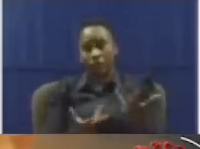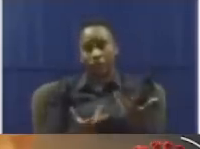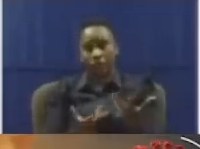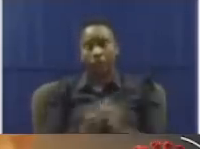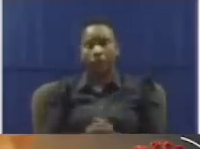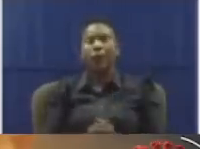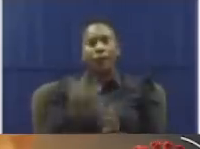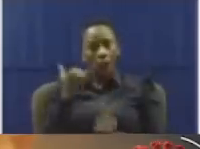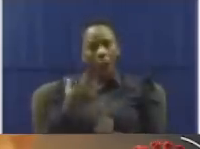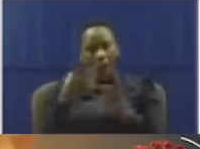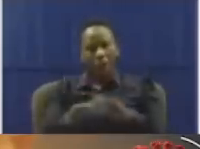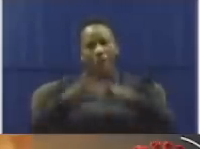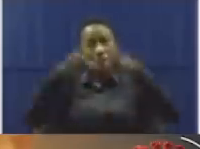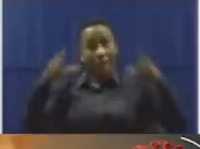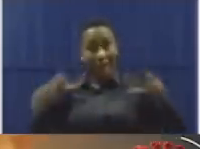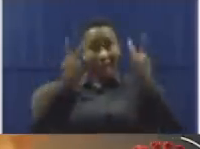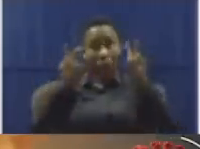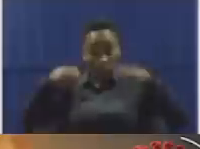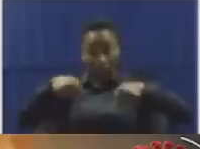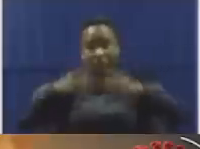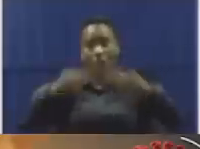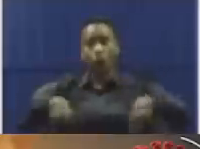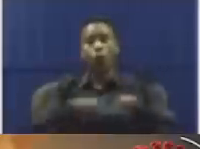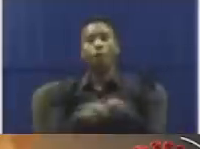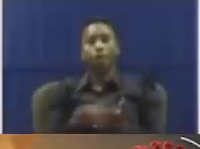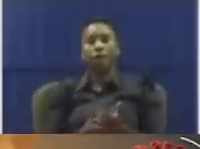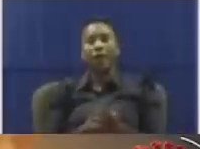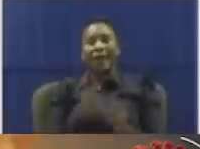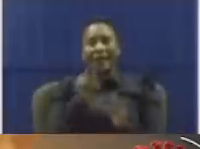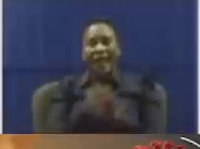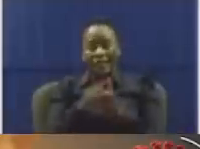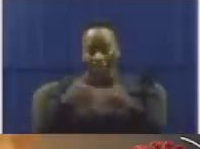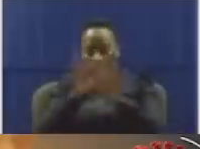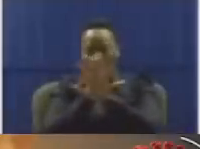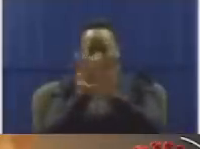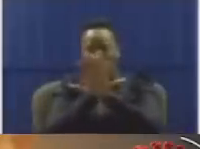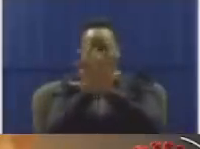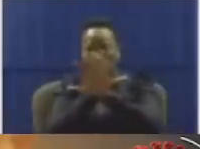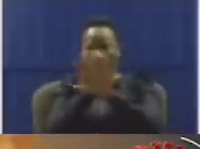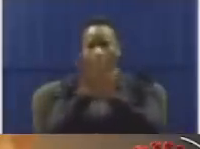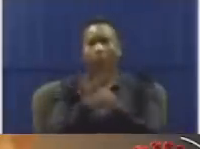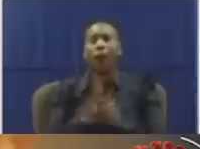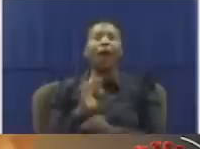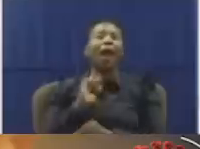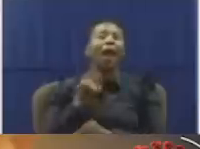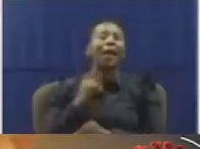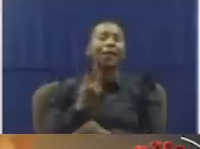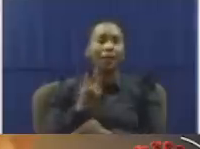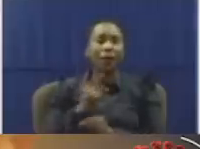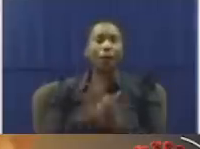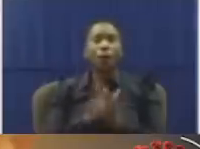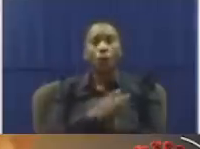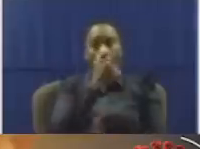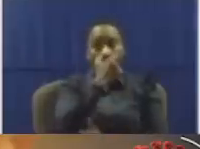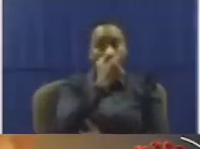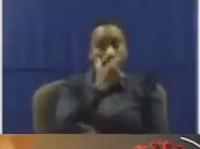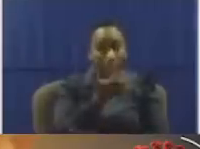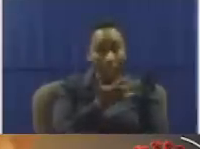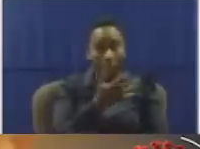room. And that is around the blurring of the lines between Mr. Ramaphosa, the head of state, and